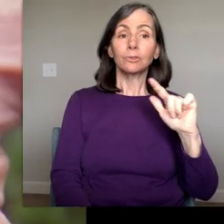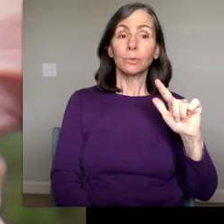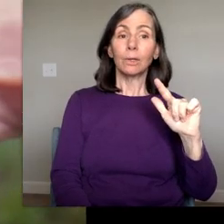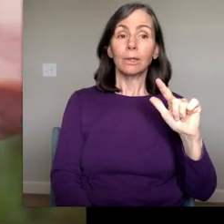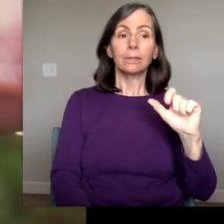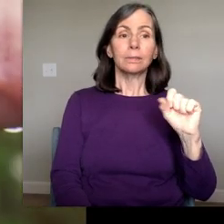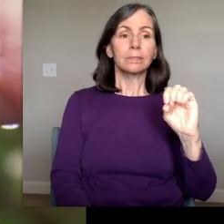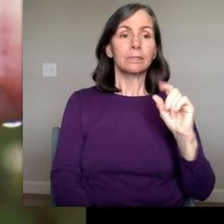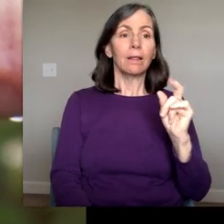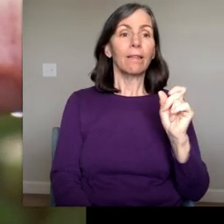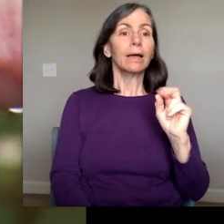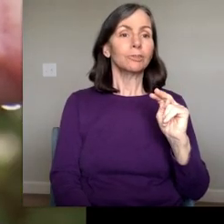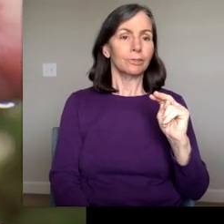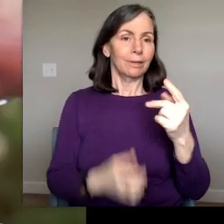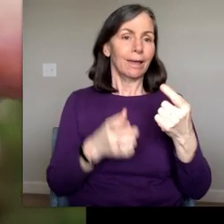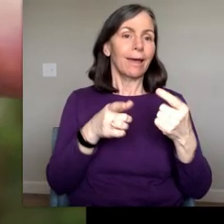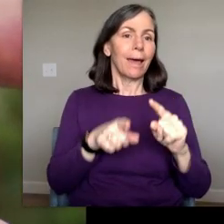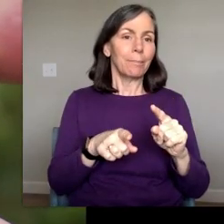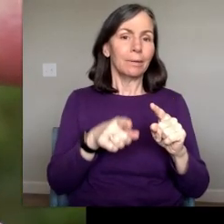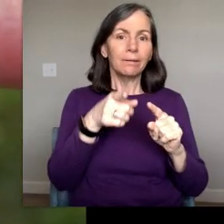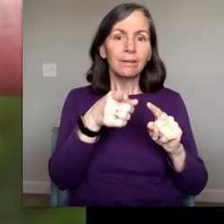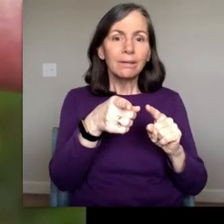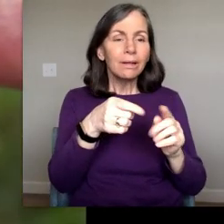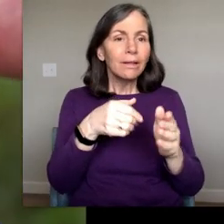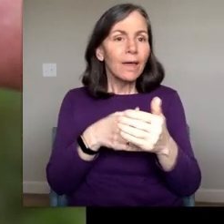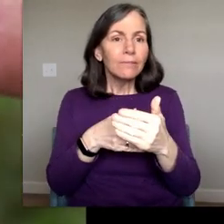there's practically nothing there.